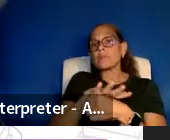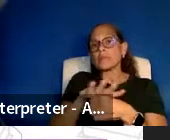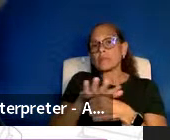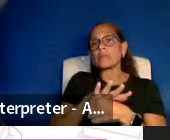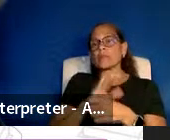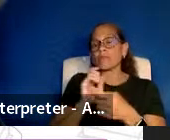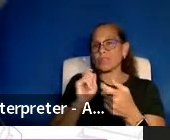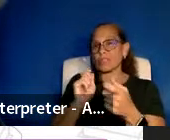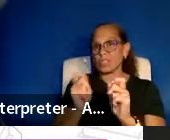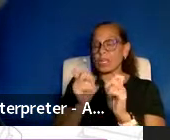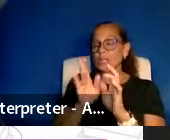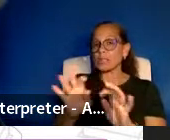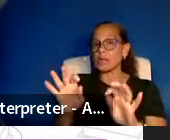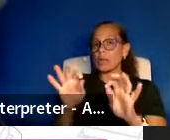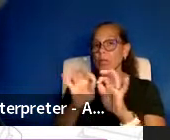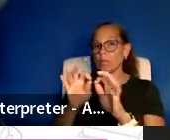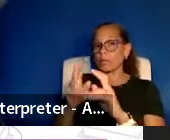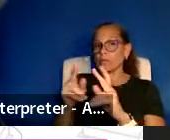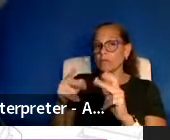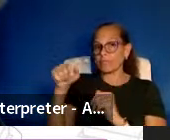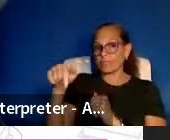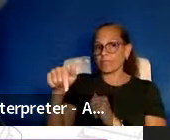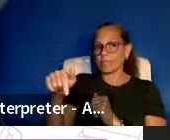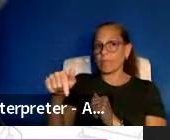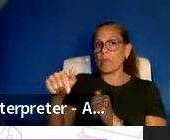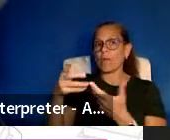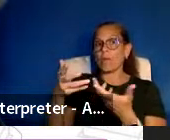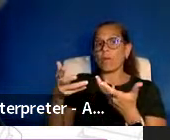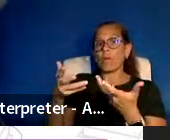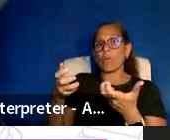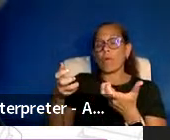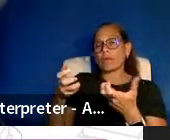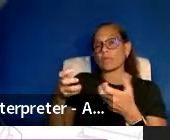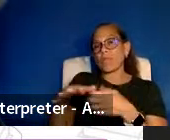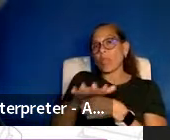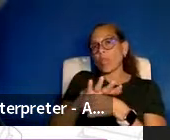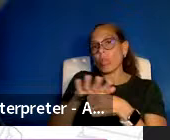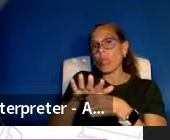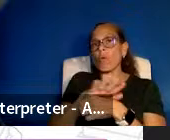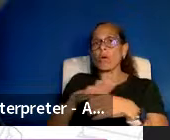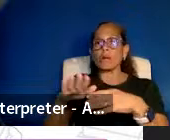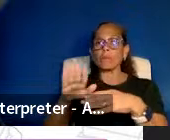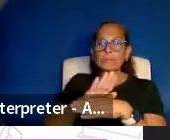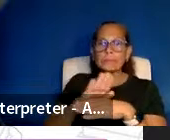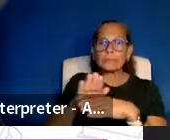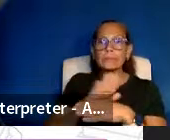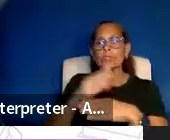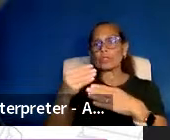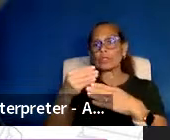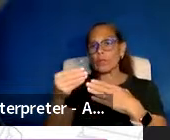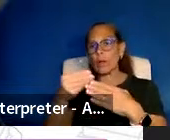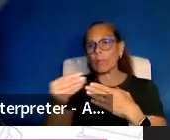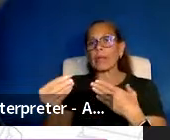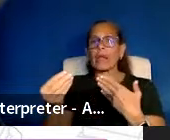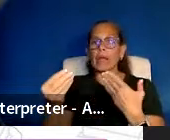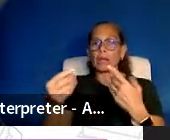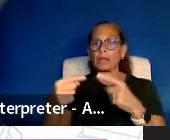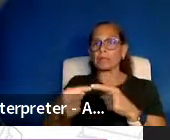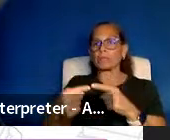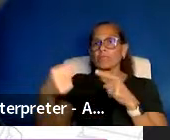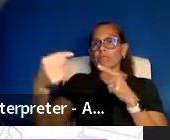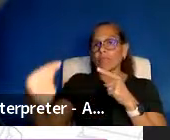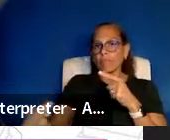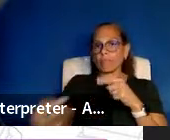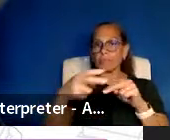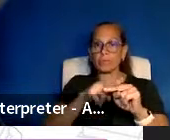this important site, as well as allowing local retail and creating residential density across from the train